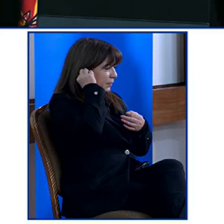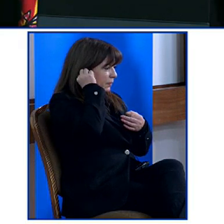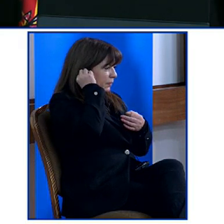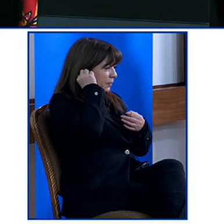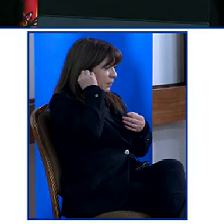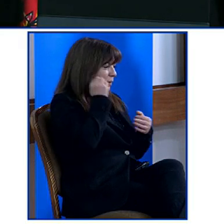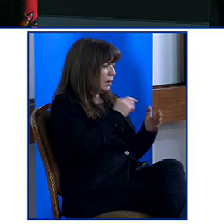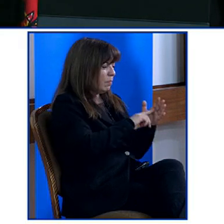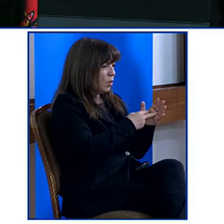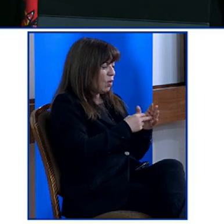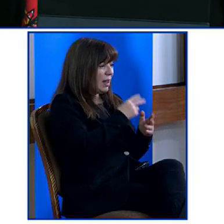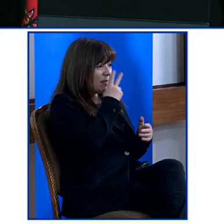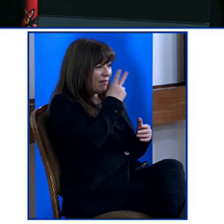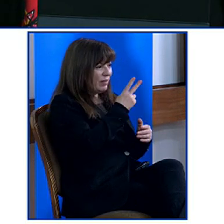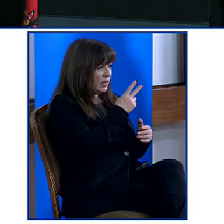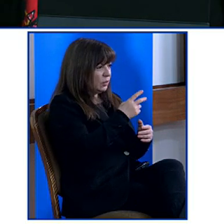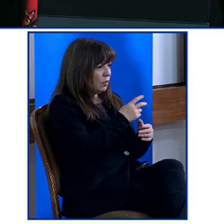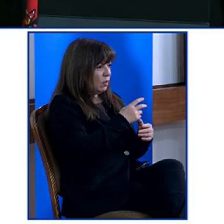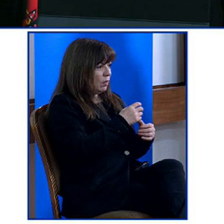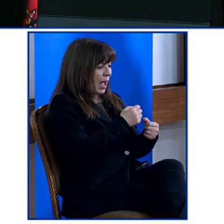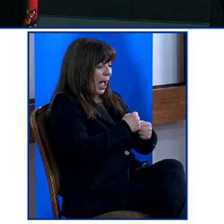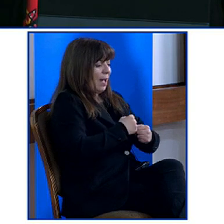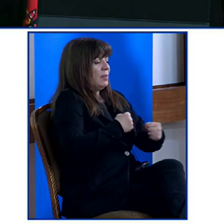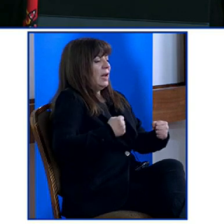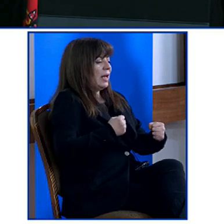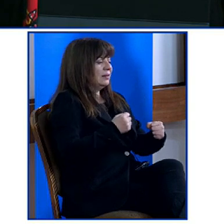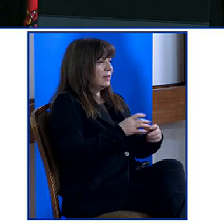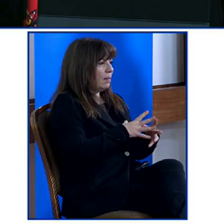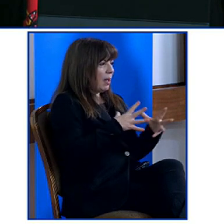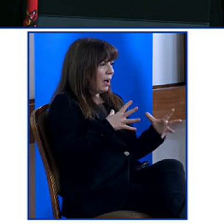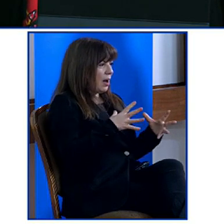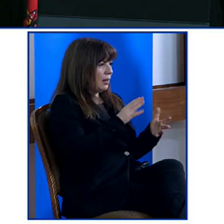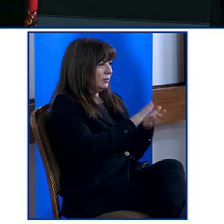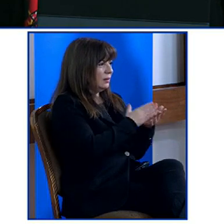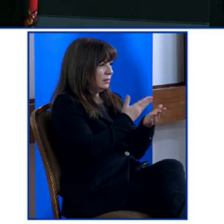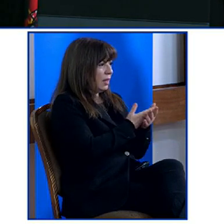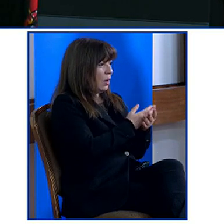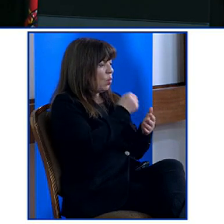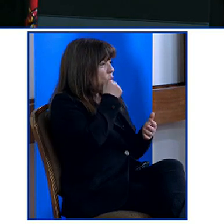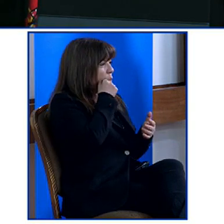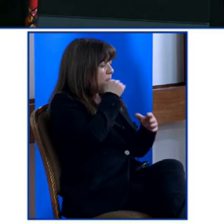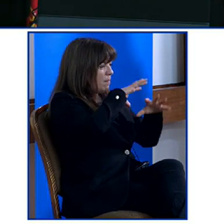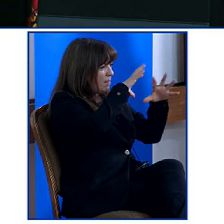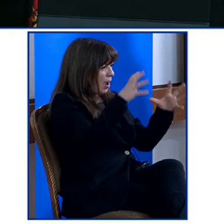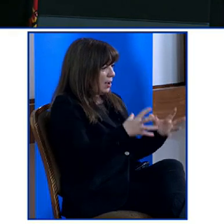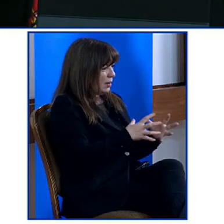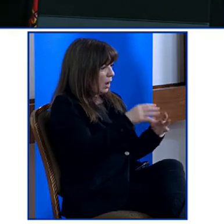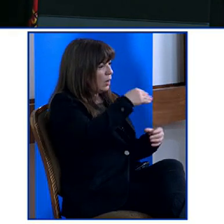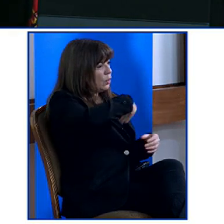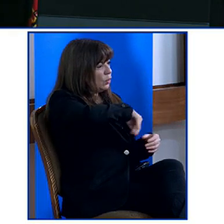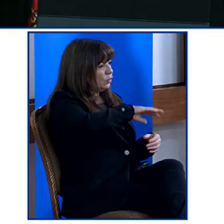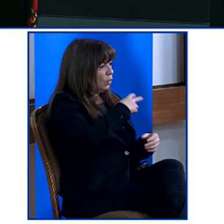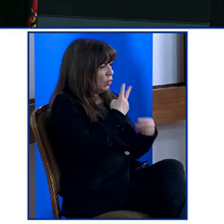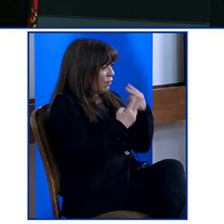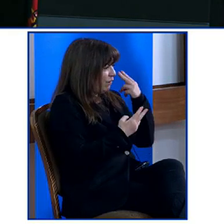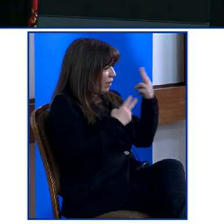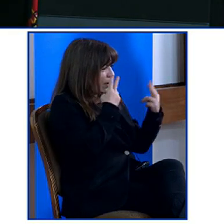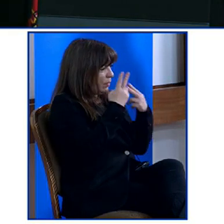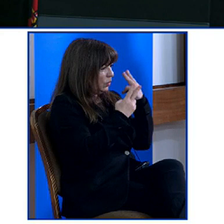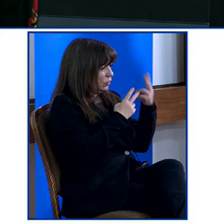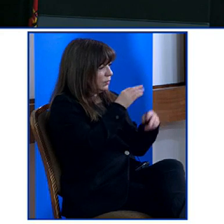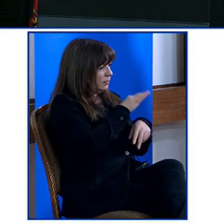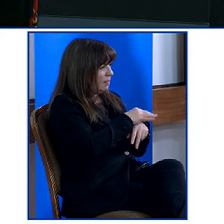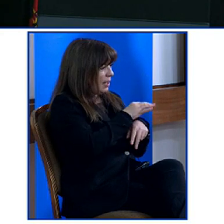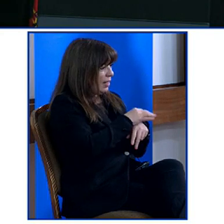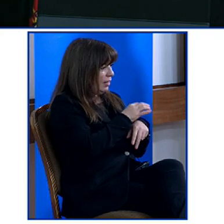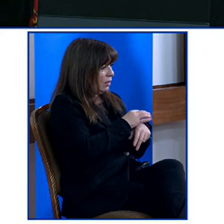to human health. Certainly we now see, our clinicians see, that it impacts our well-being at every